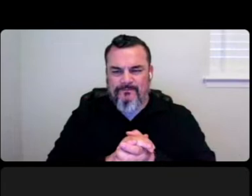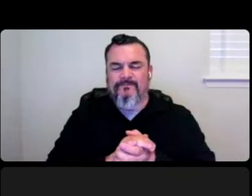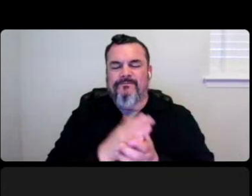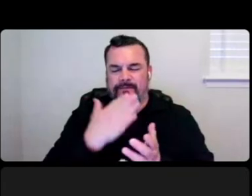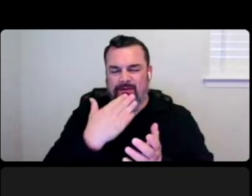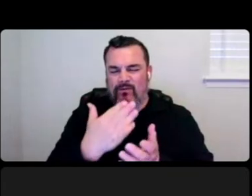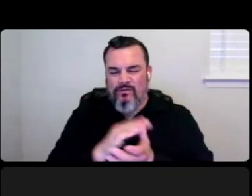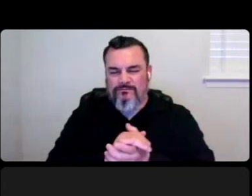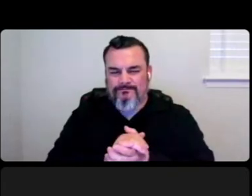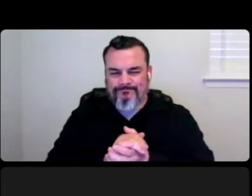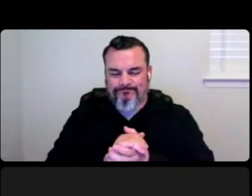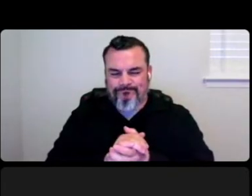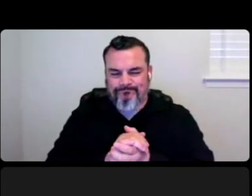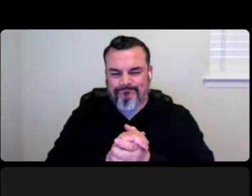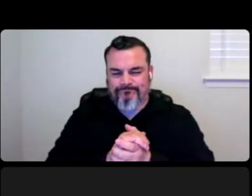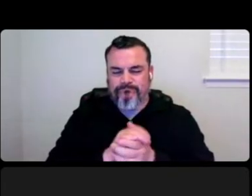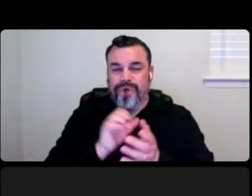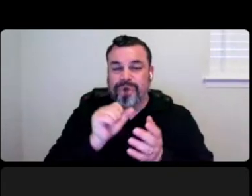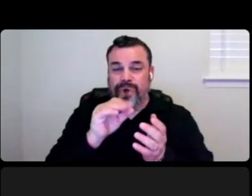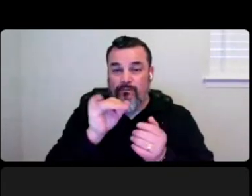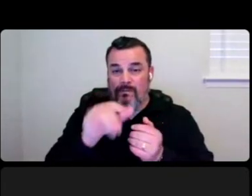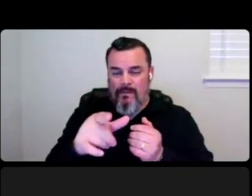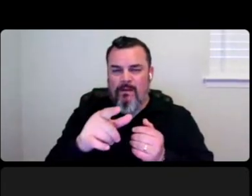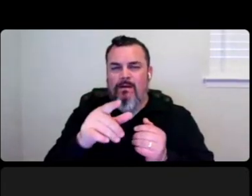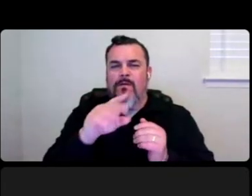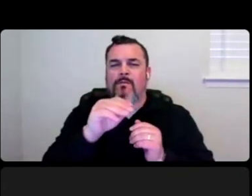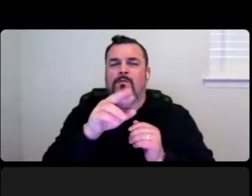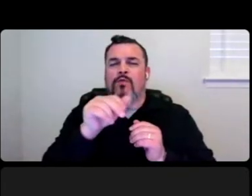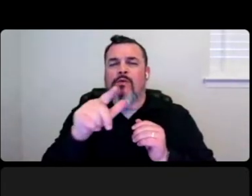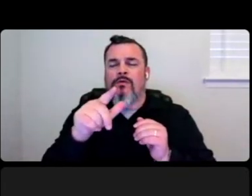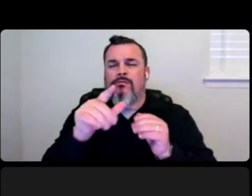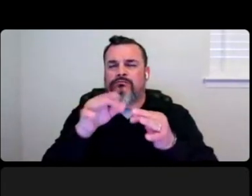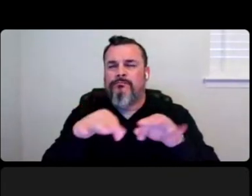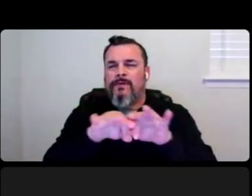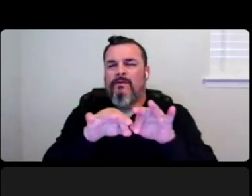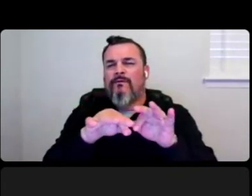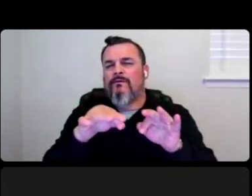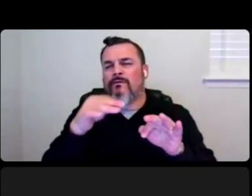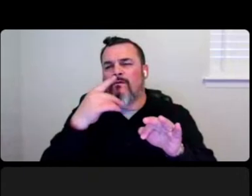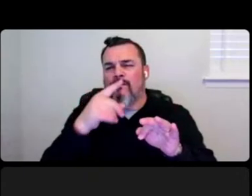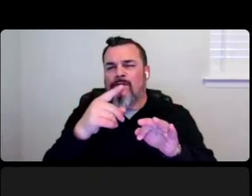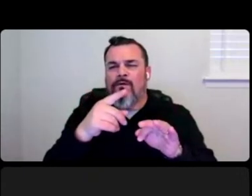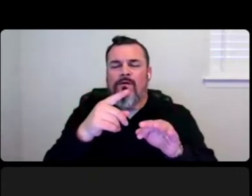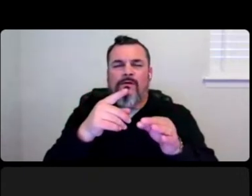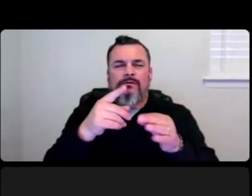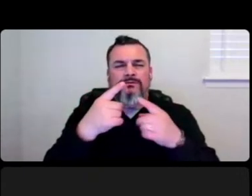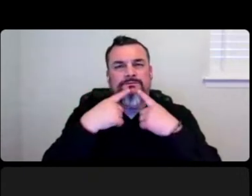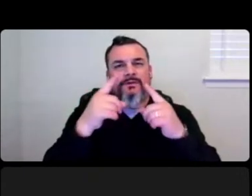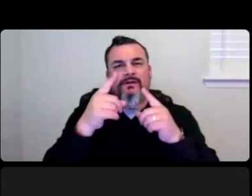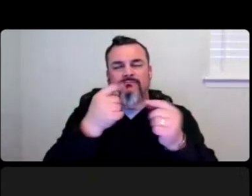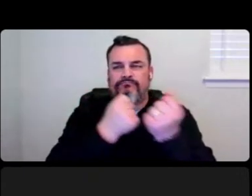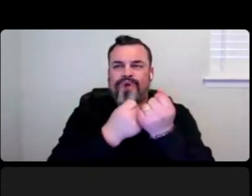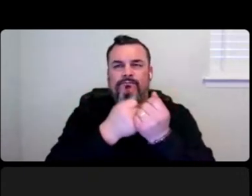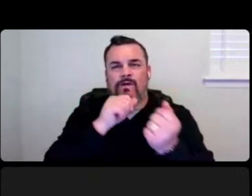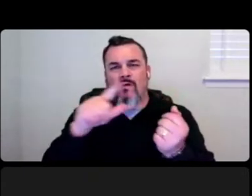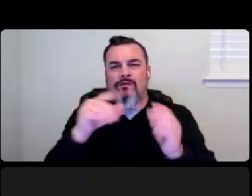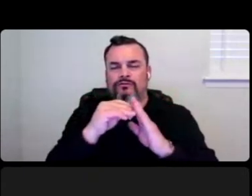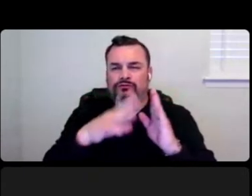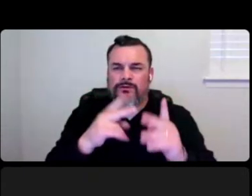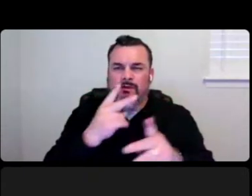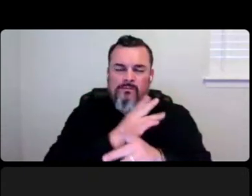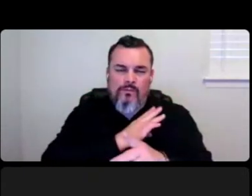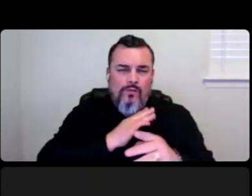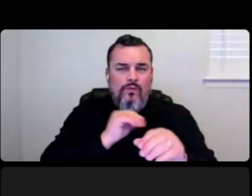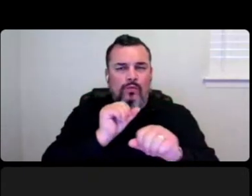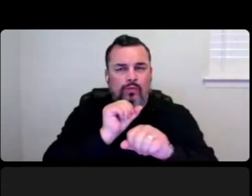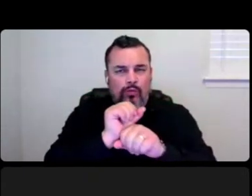Thank you. So there's that moral imperative, Frank. Promote the success of all students, keep the board and work with